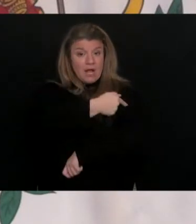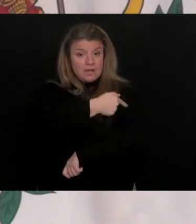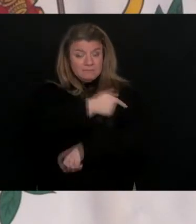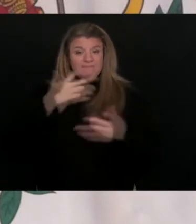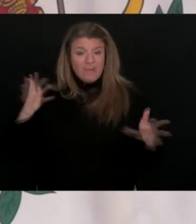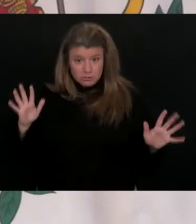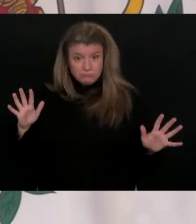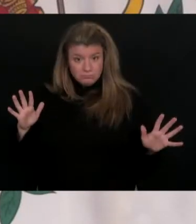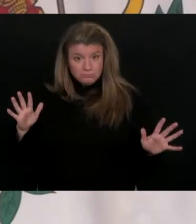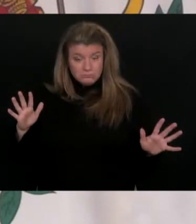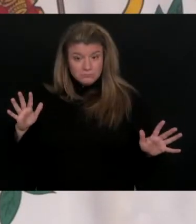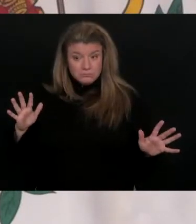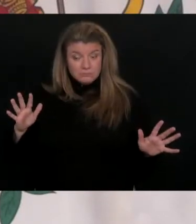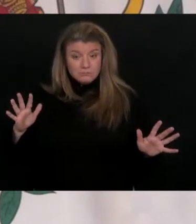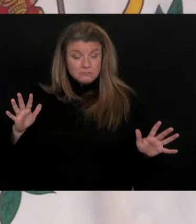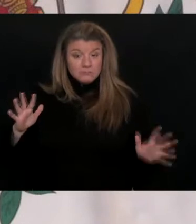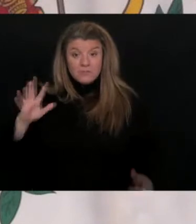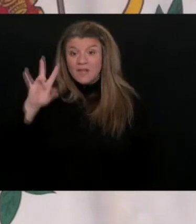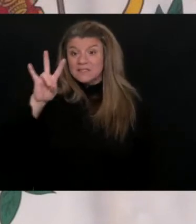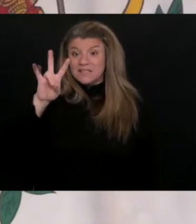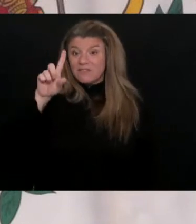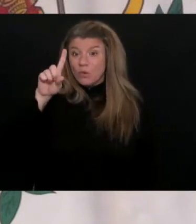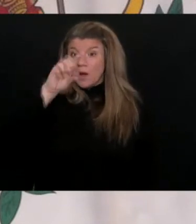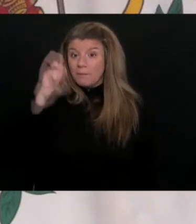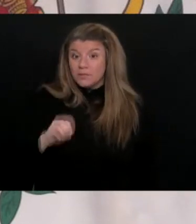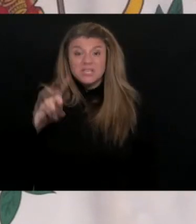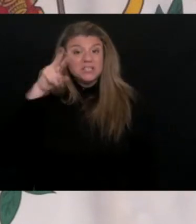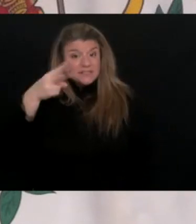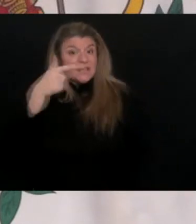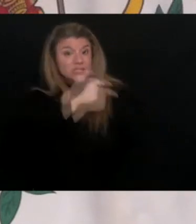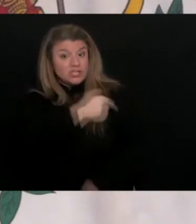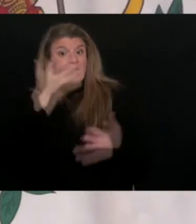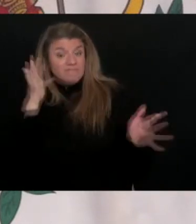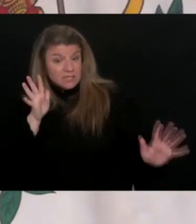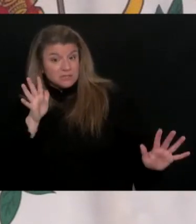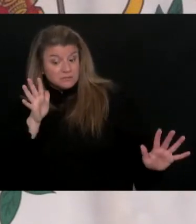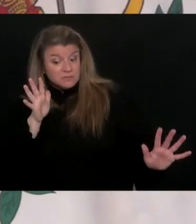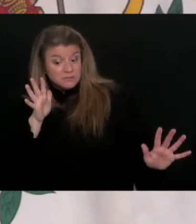it. 71% of them have got their second shot.